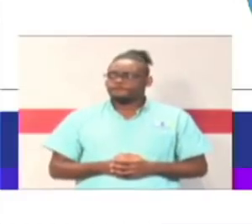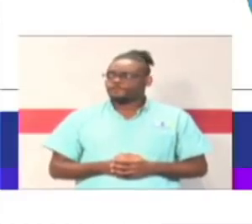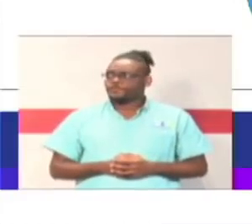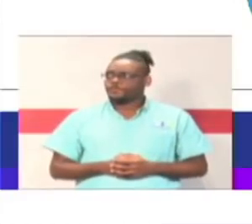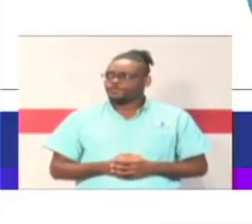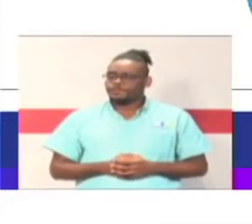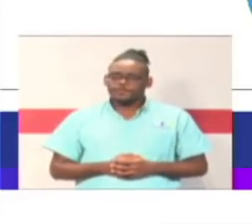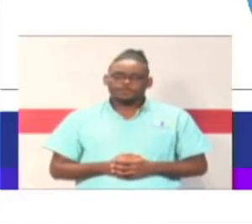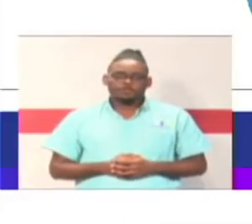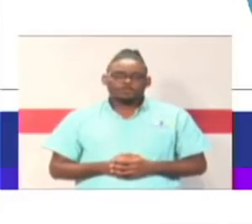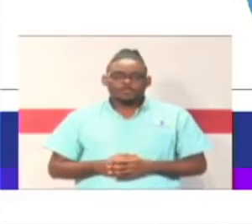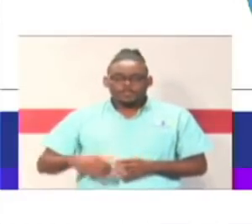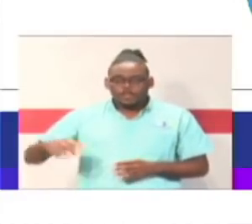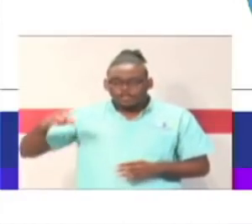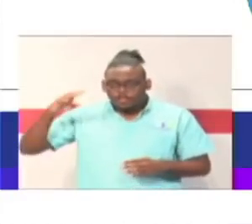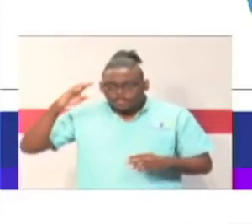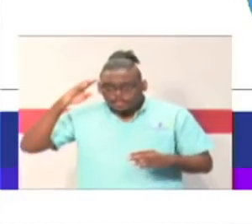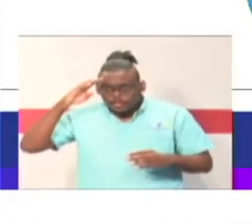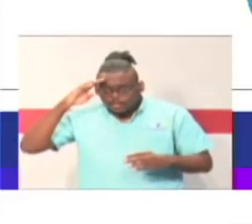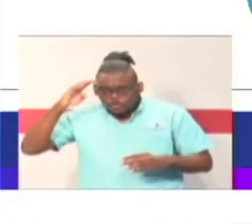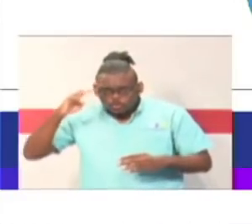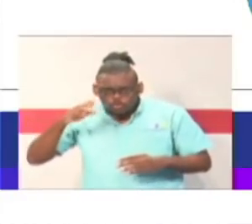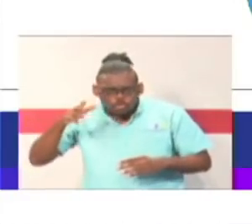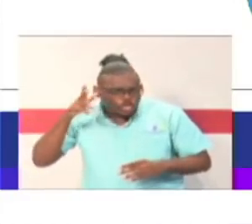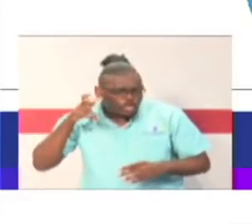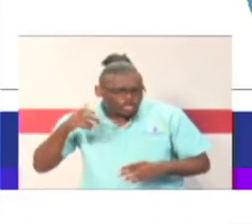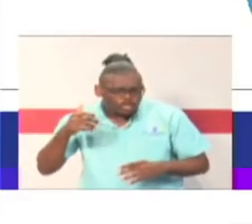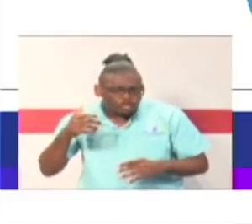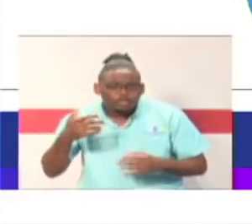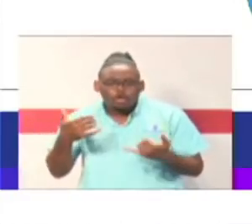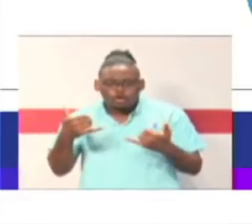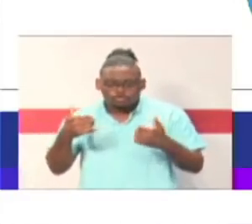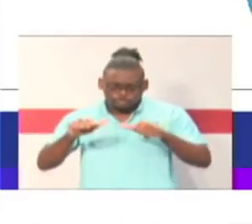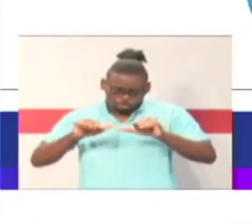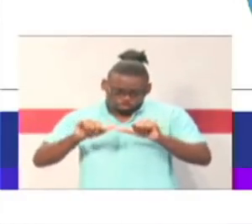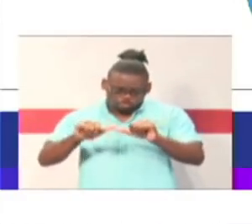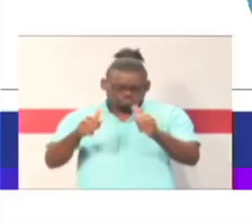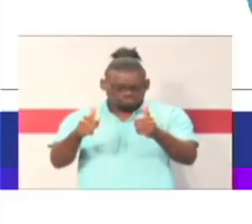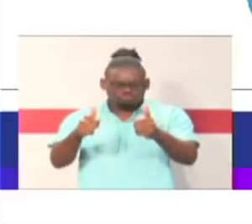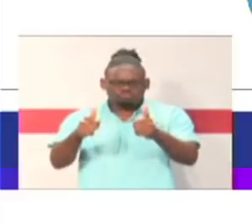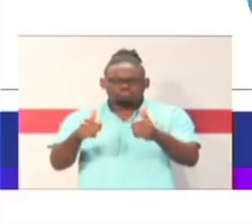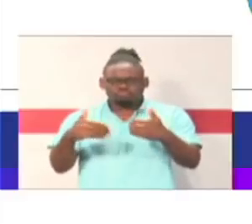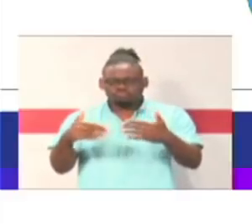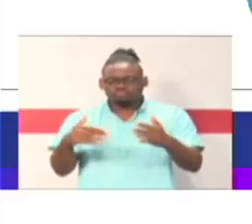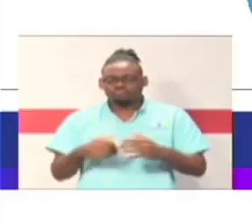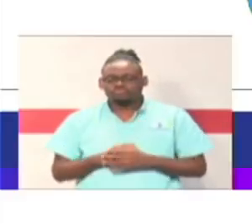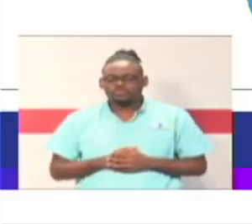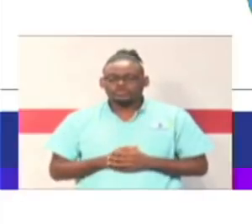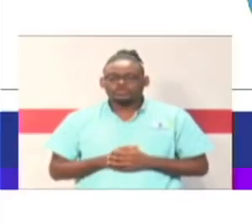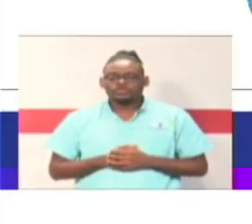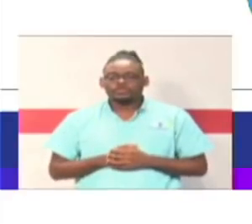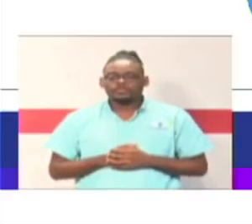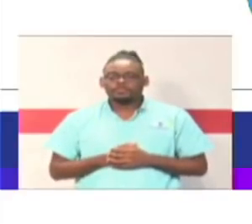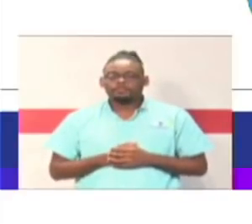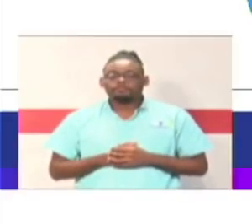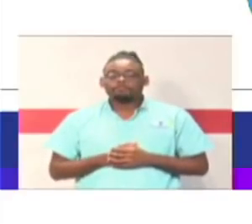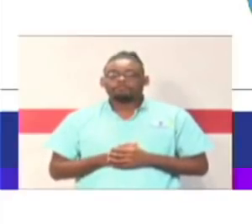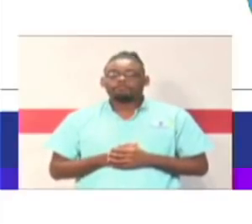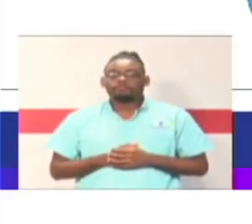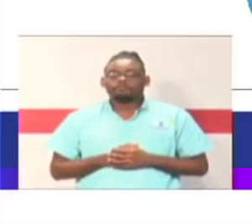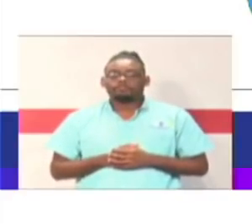Hello. Hi, we can hear you. Please go ahead, Mr. Clark. Right. My other question, the